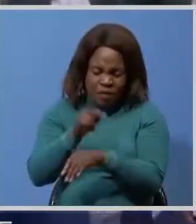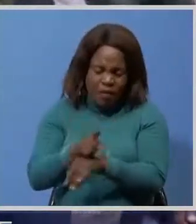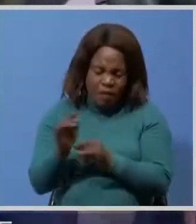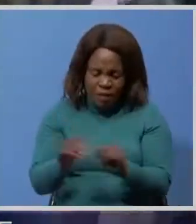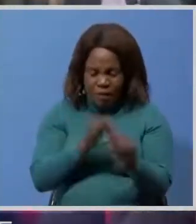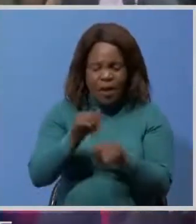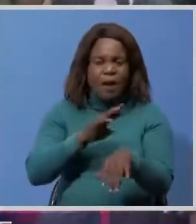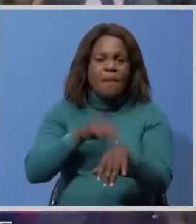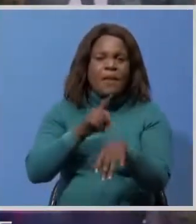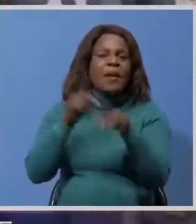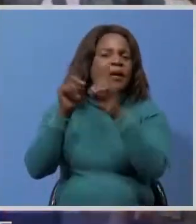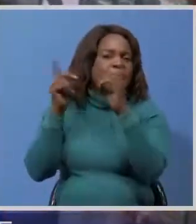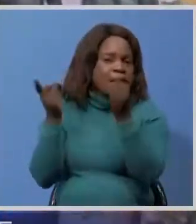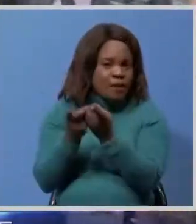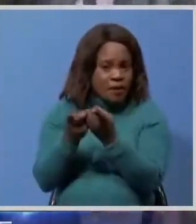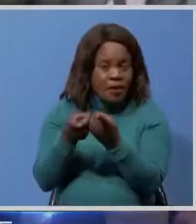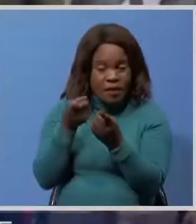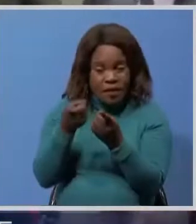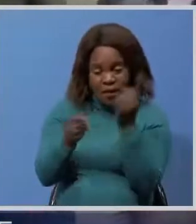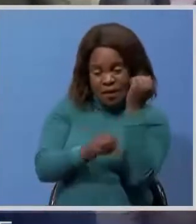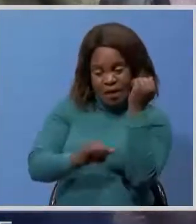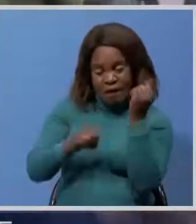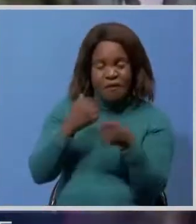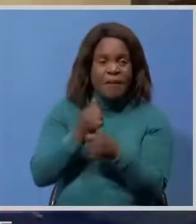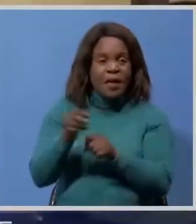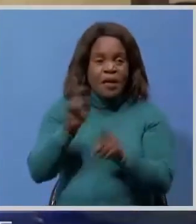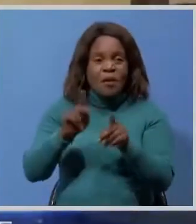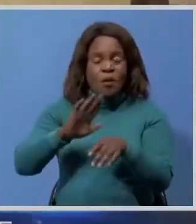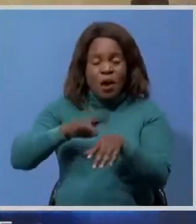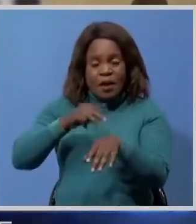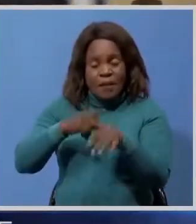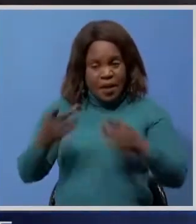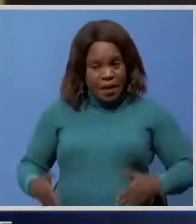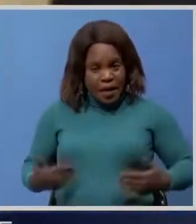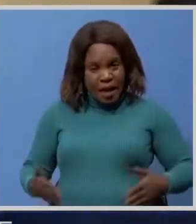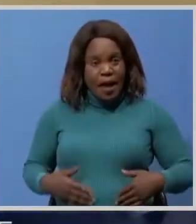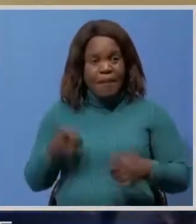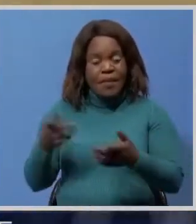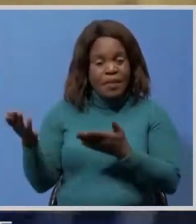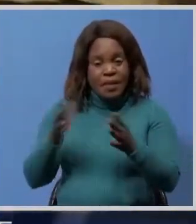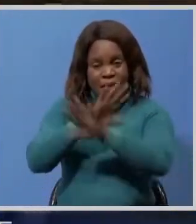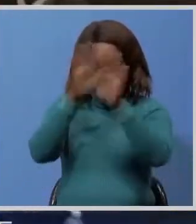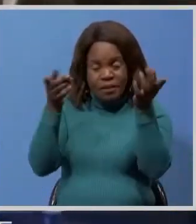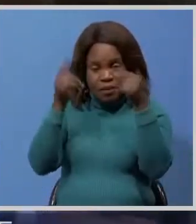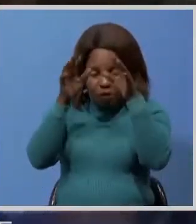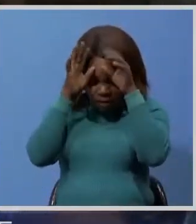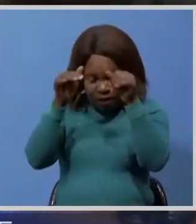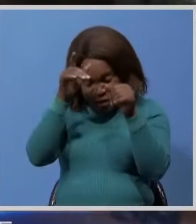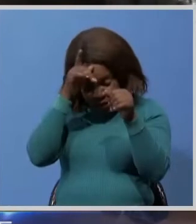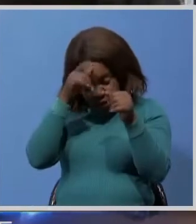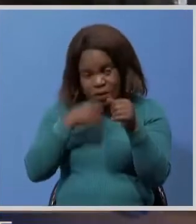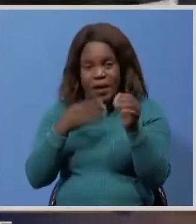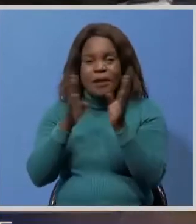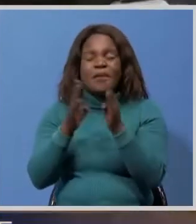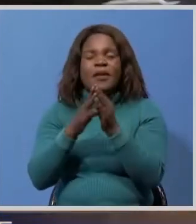district. This state of affairs has cheered the people of Mpika. This came to light when President EDGAR LUNGU held a meeting with